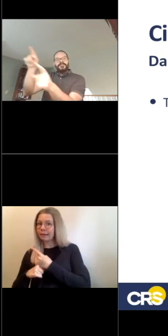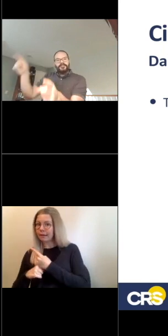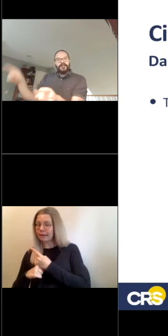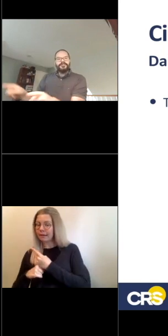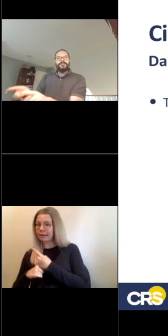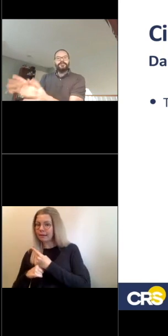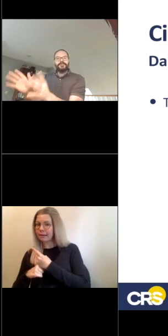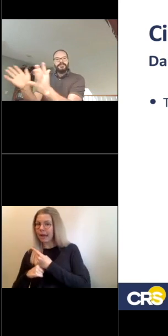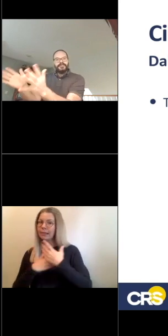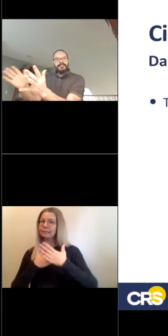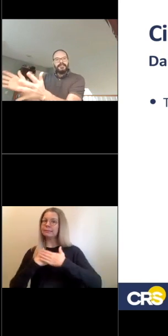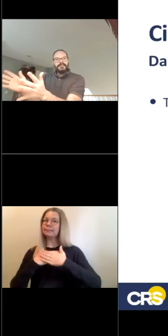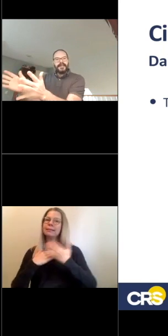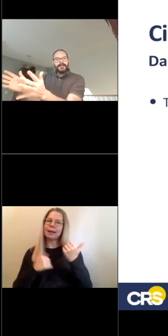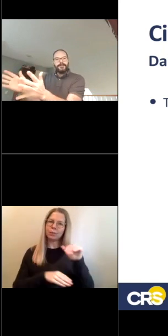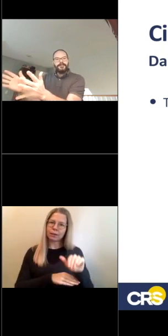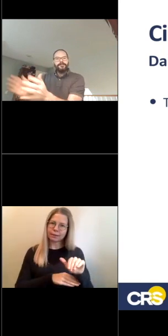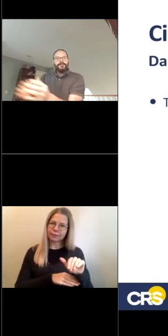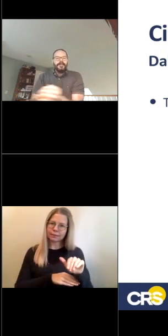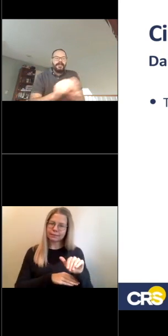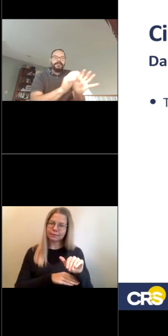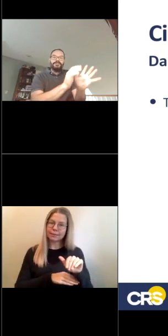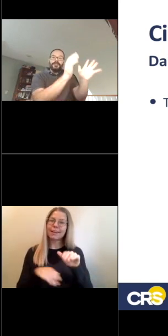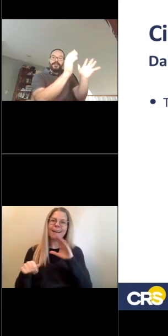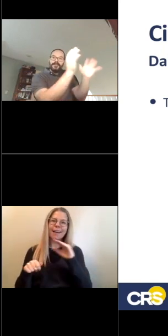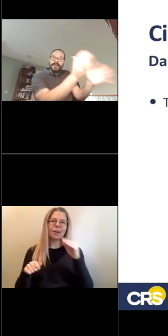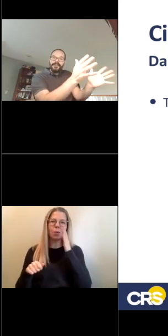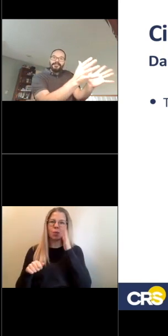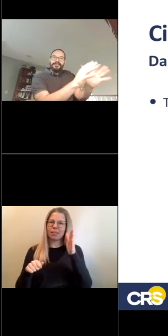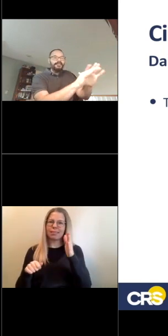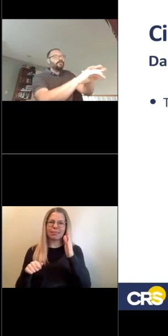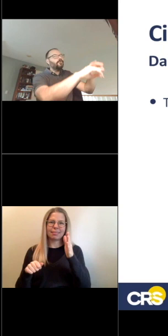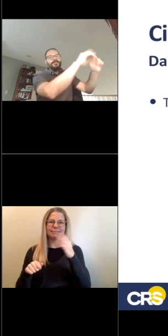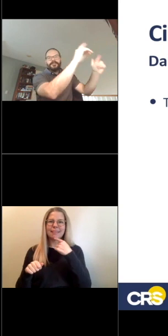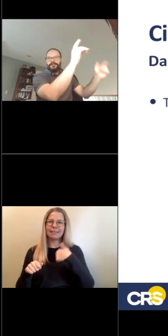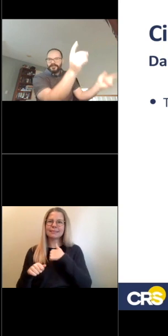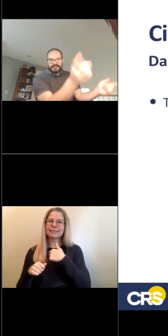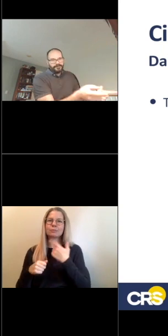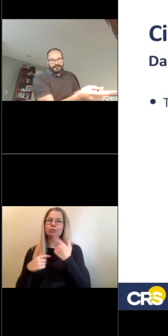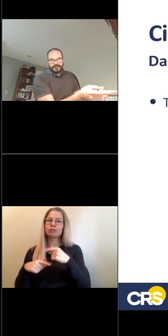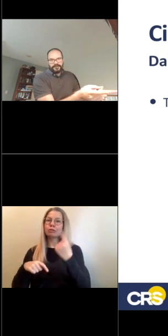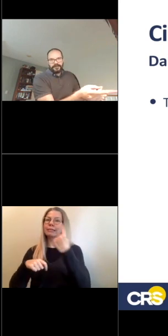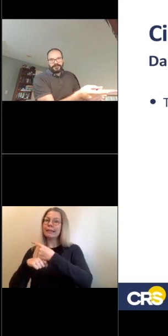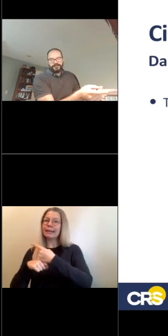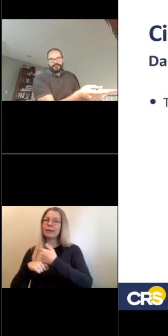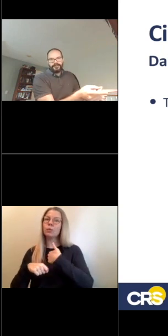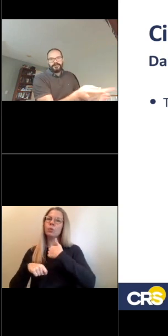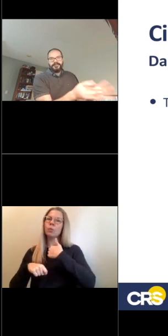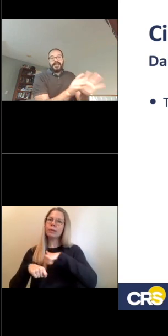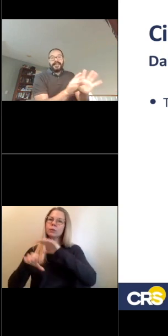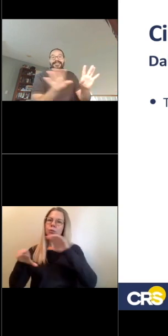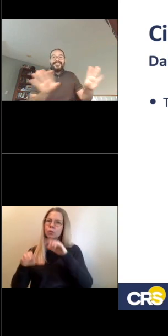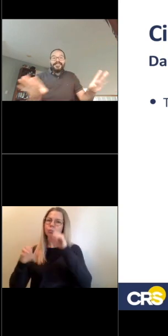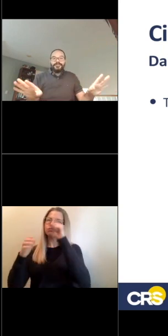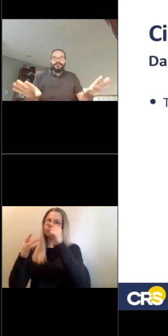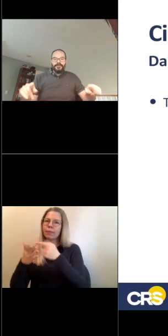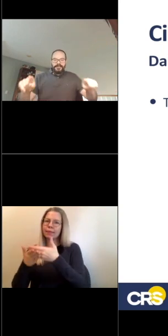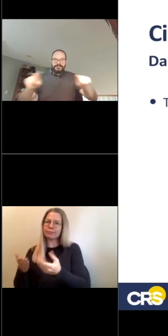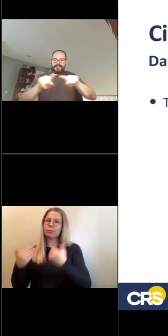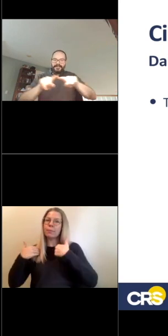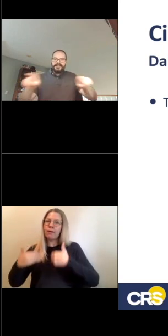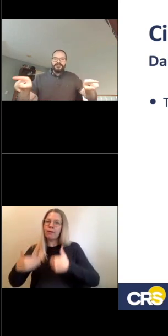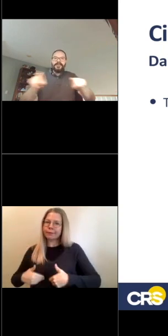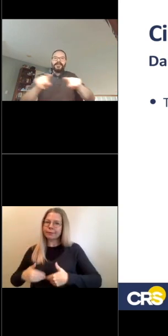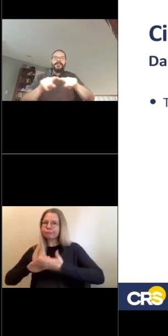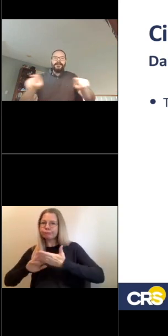of physiological functions that need to happen. And during the night, it's a whole different set of physiological functions. And the issue